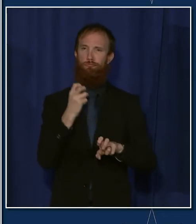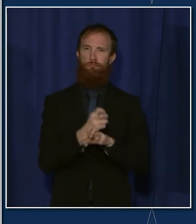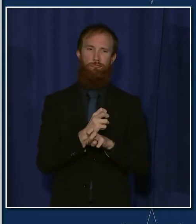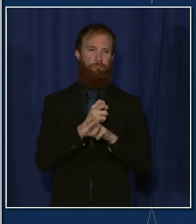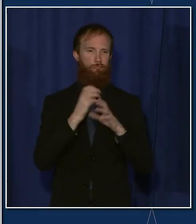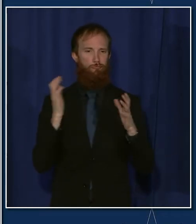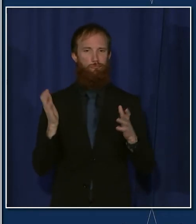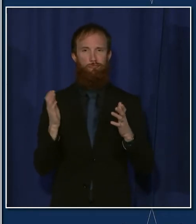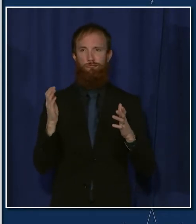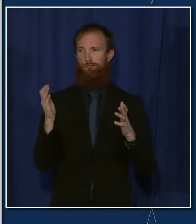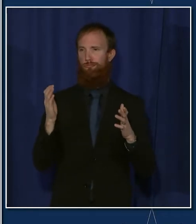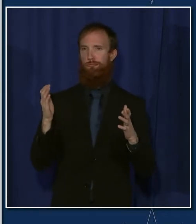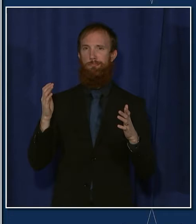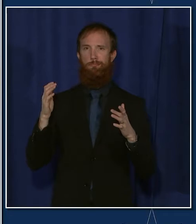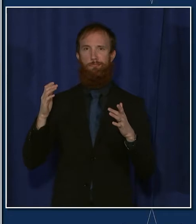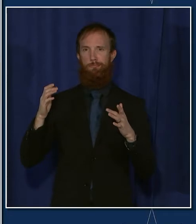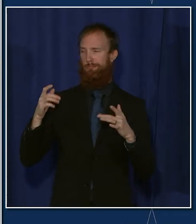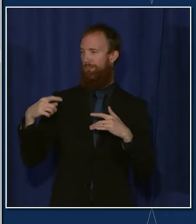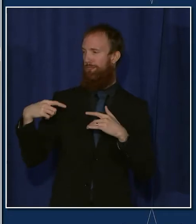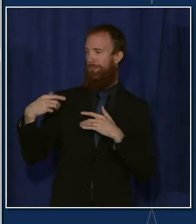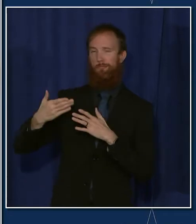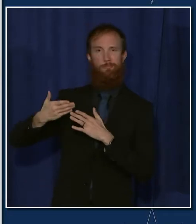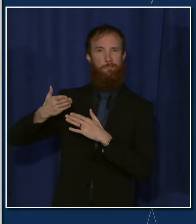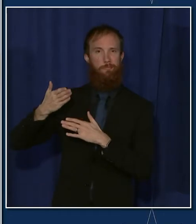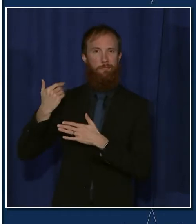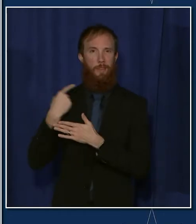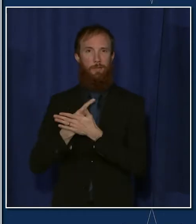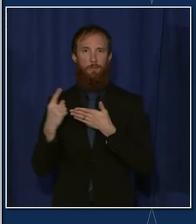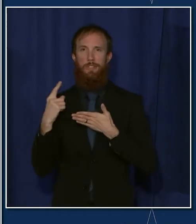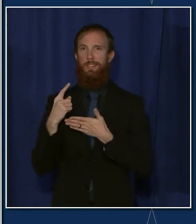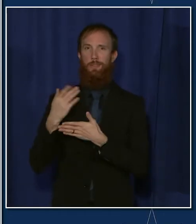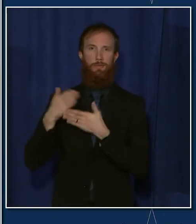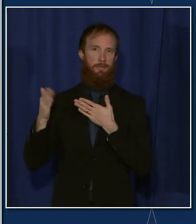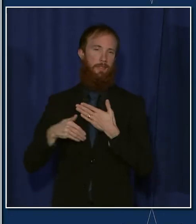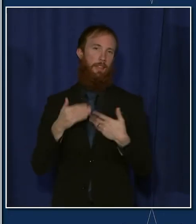over late last week and over the weekend to get kids vaccinated.